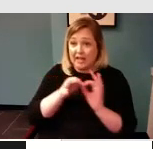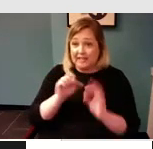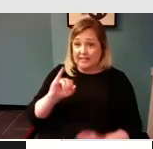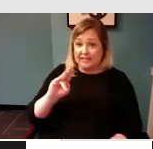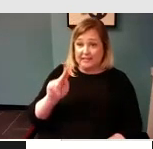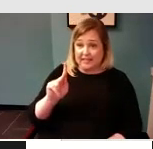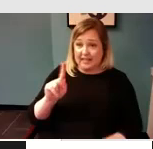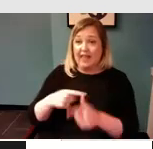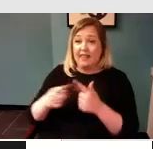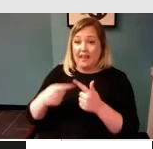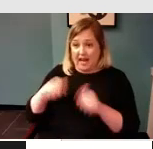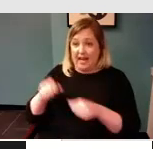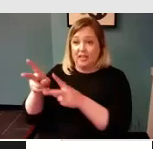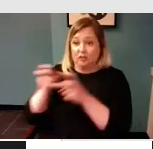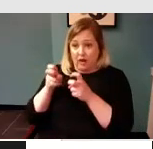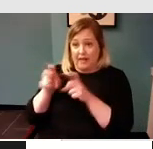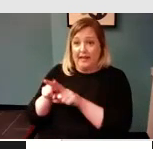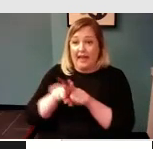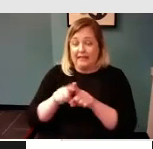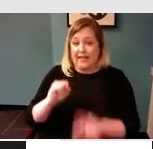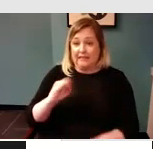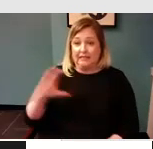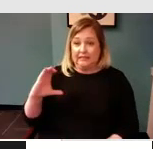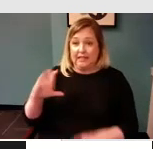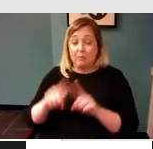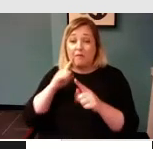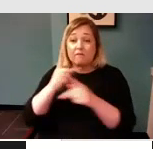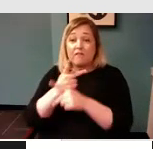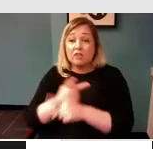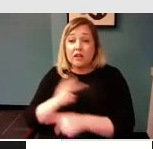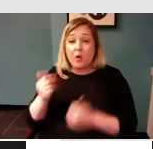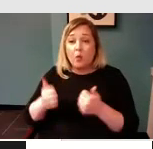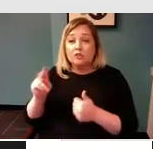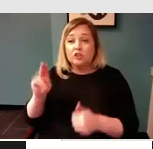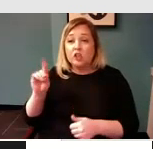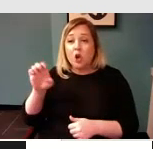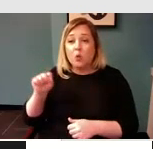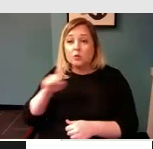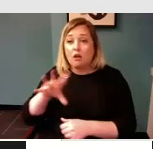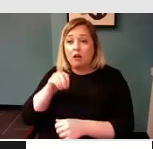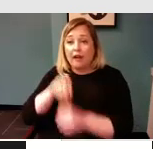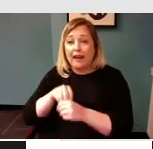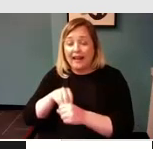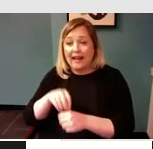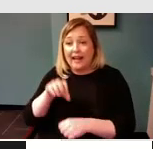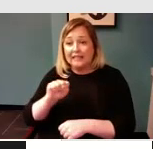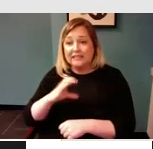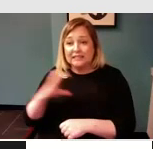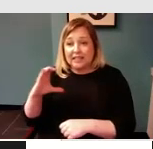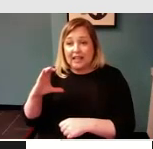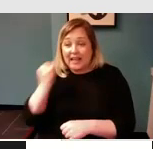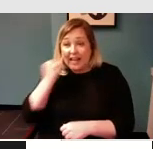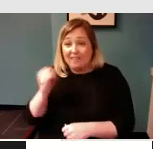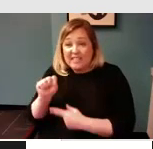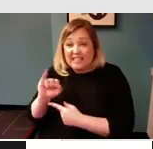out the nodes of an SCC is in the sink SCC is difficult because you have multiple nodes going out and